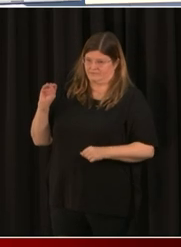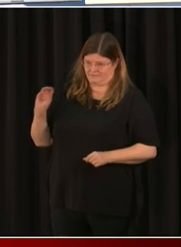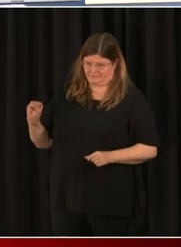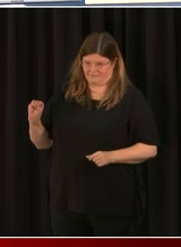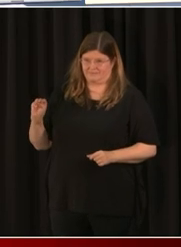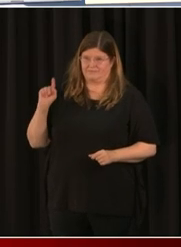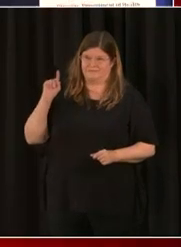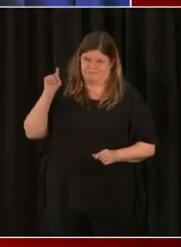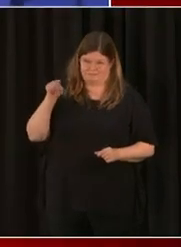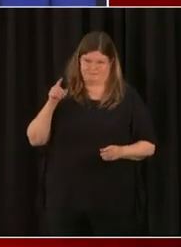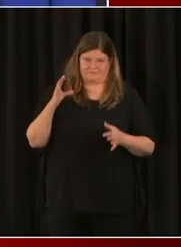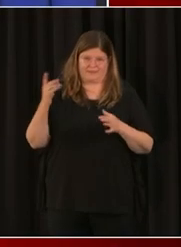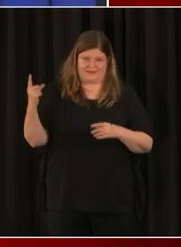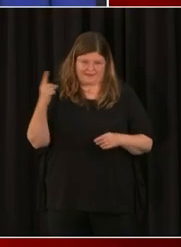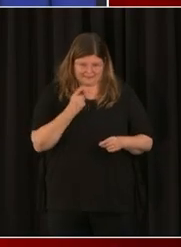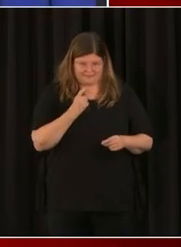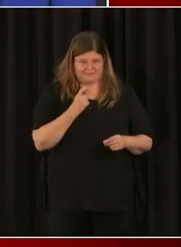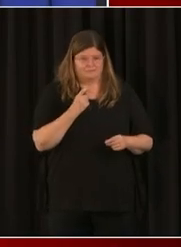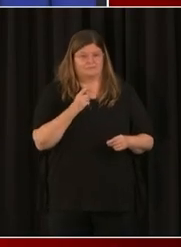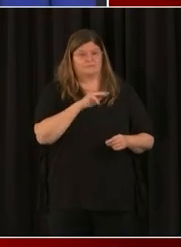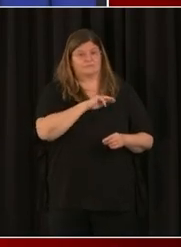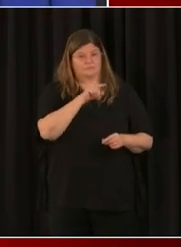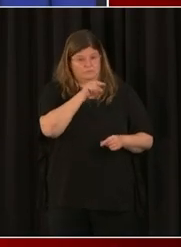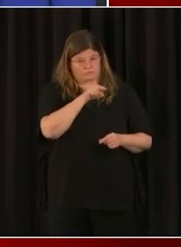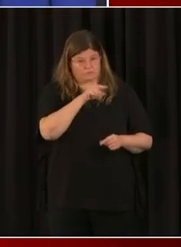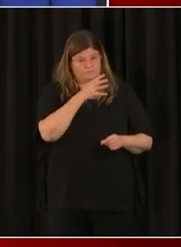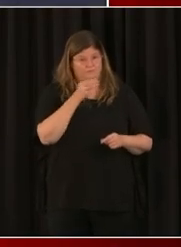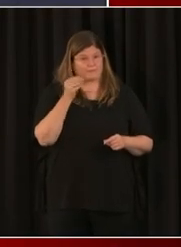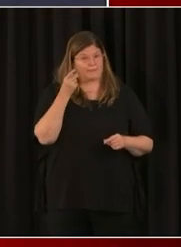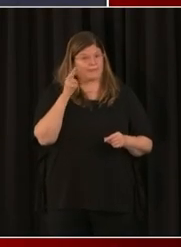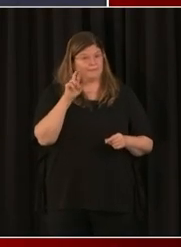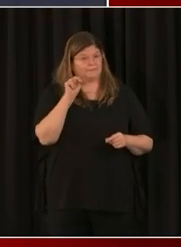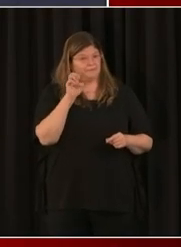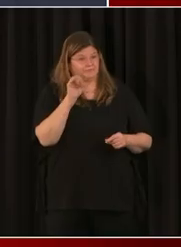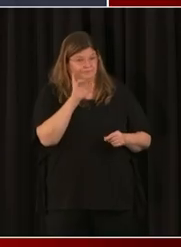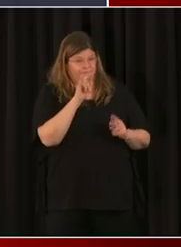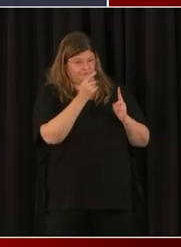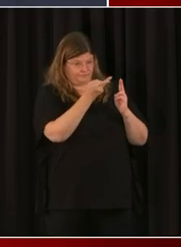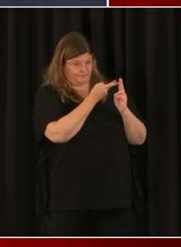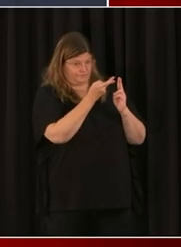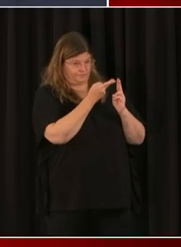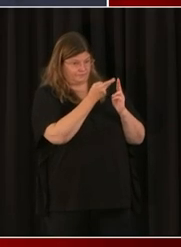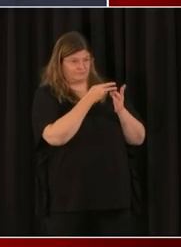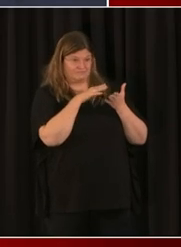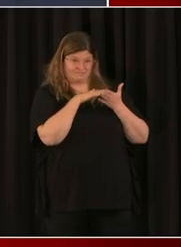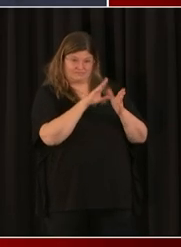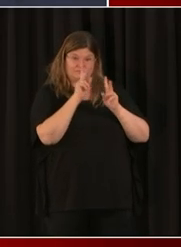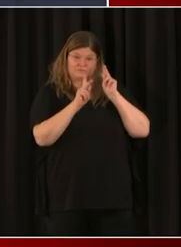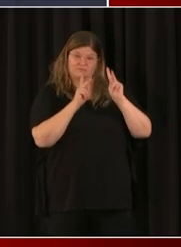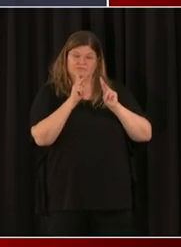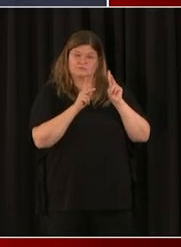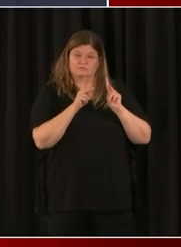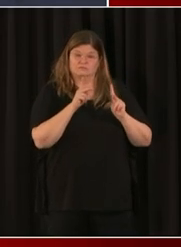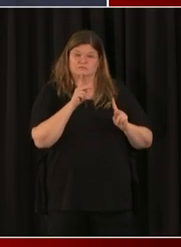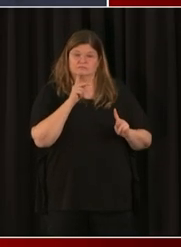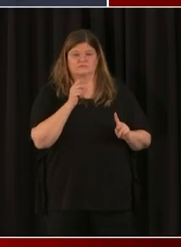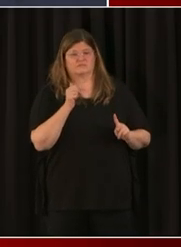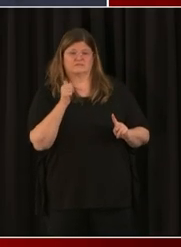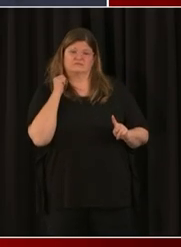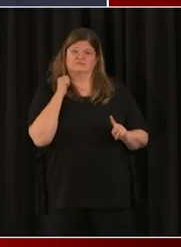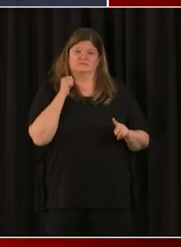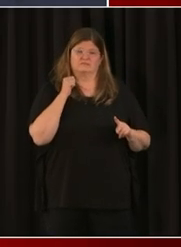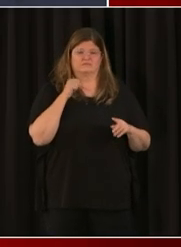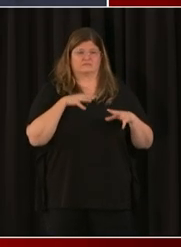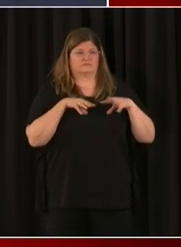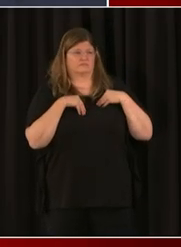you, Mayor. Both you and Dr. Nesbitt have addressed those people who are reluctant to take any of the vaccines. In